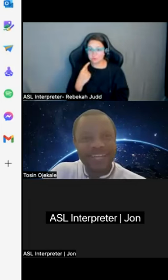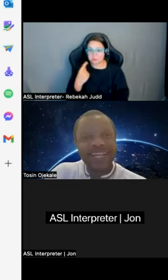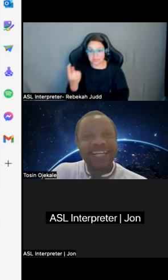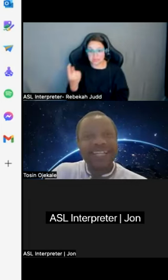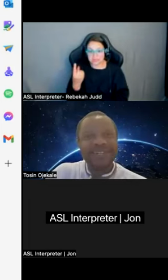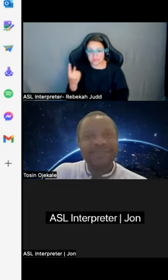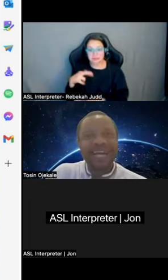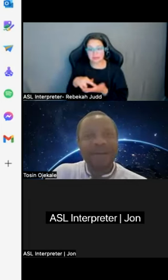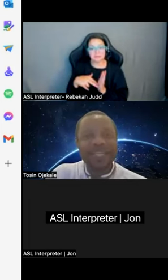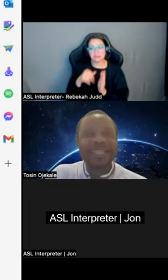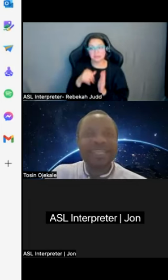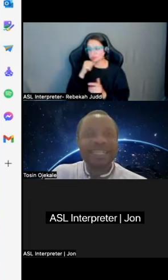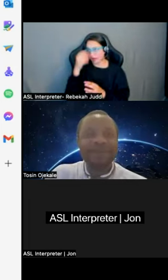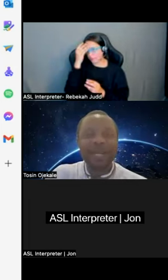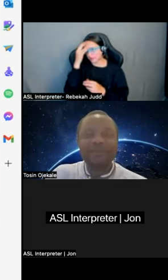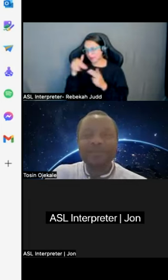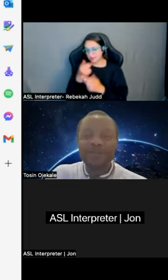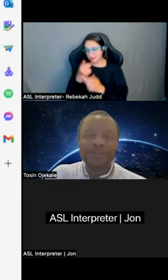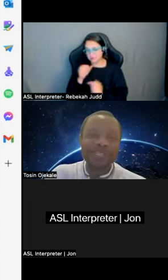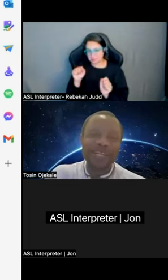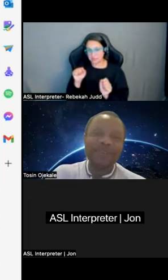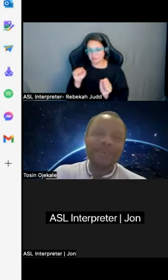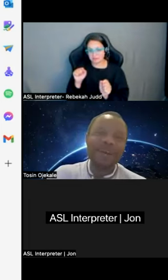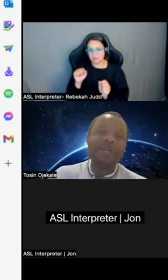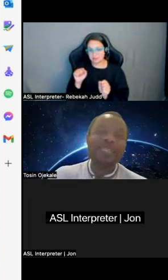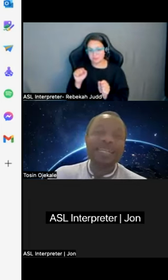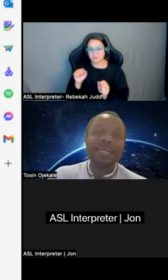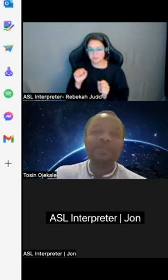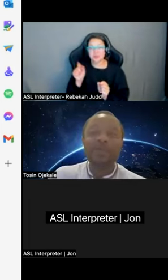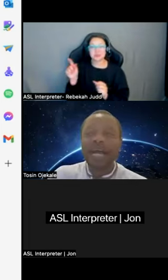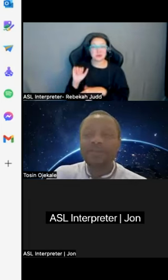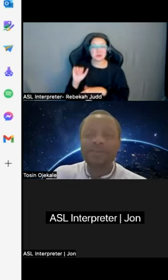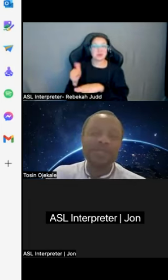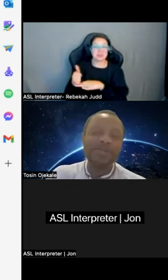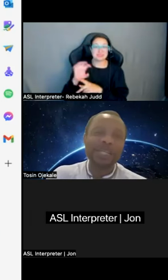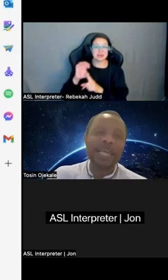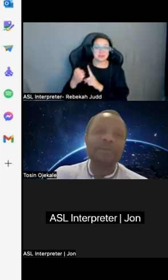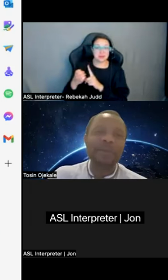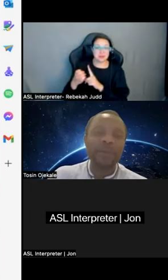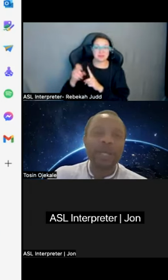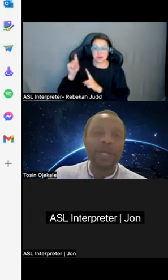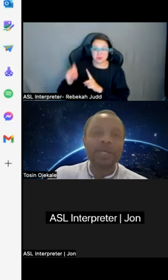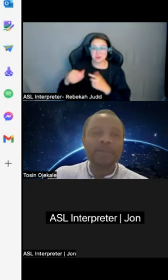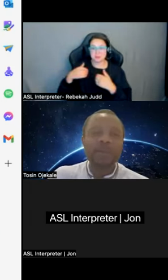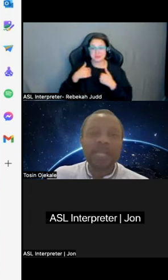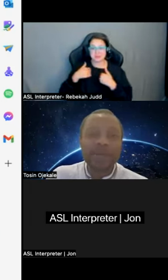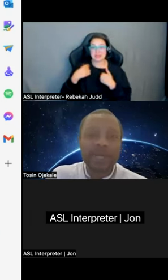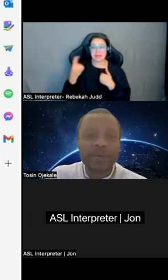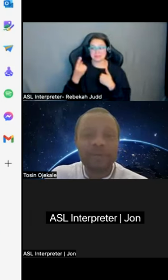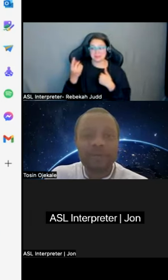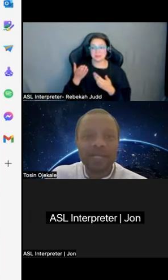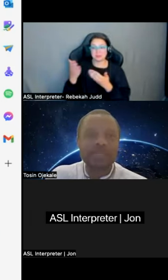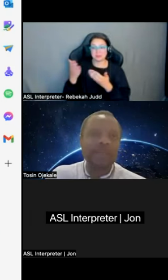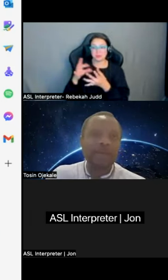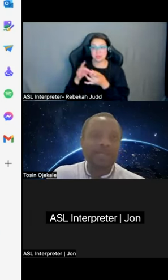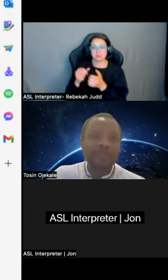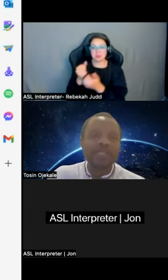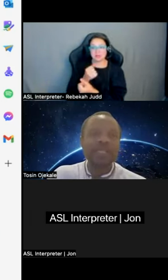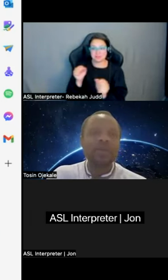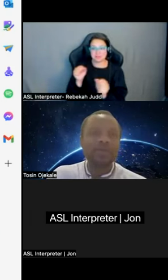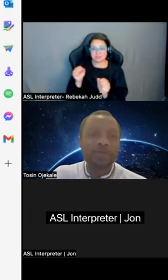conscious. So that means the way they've structured their own environment is that you must have something to say every week, something new that you have learned